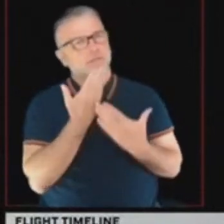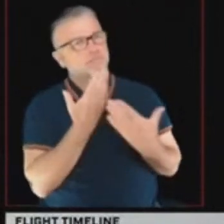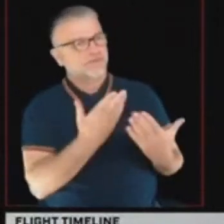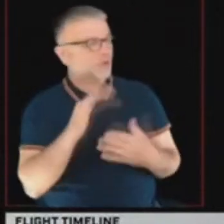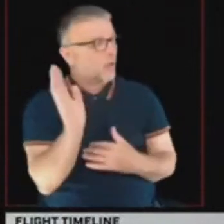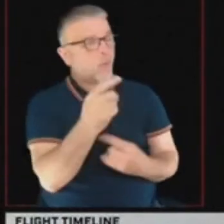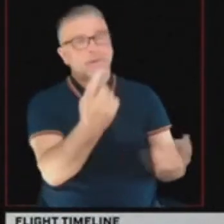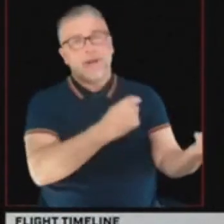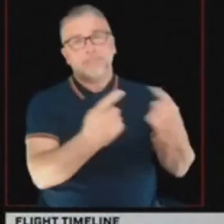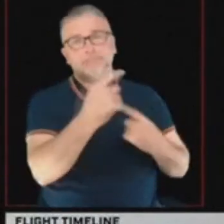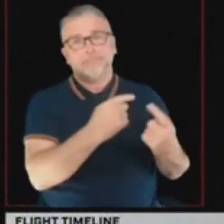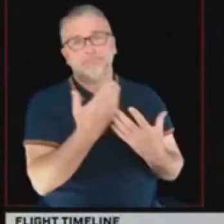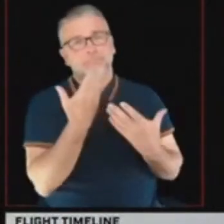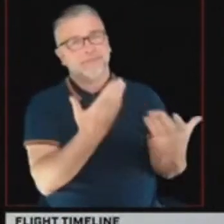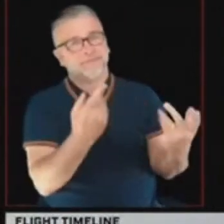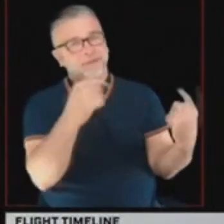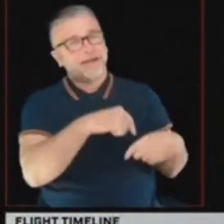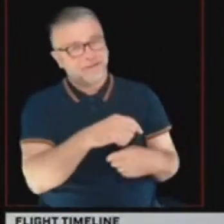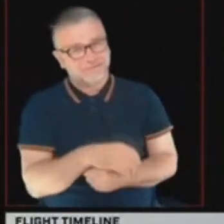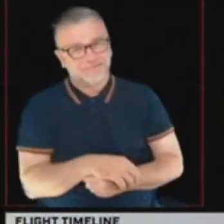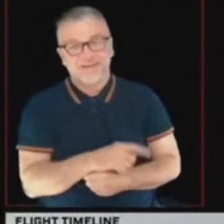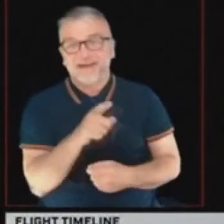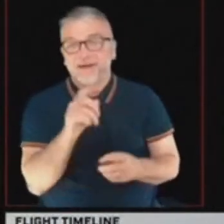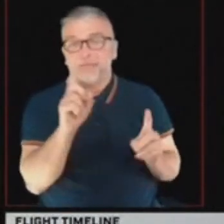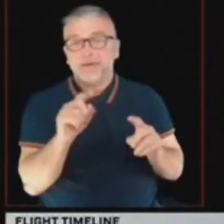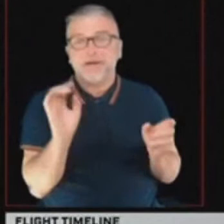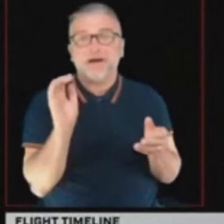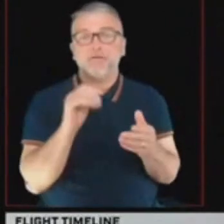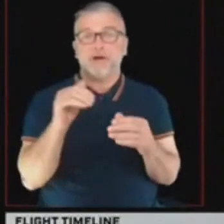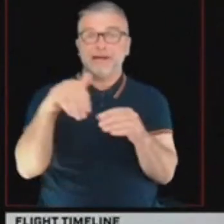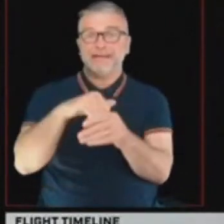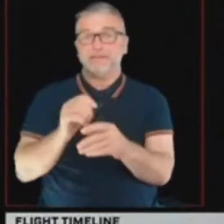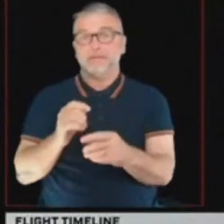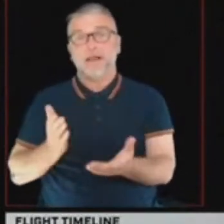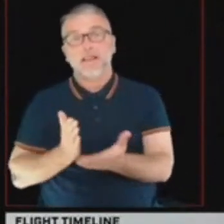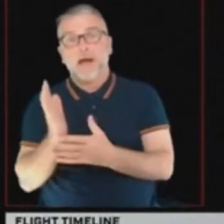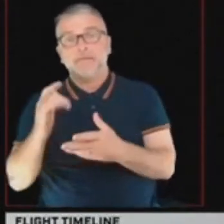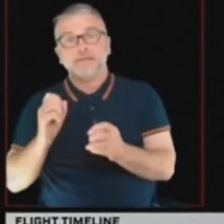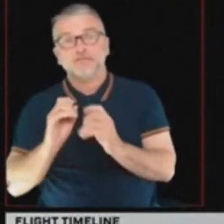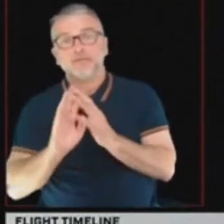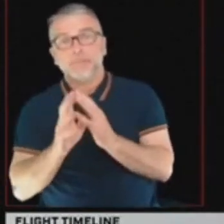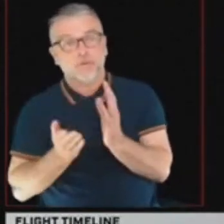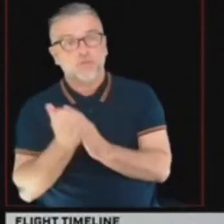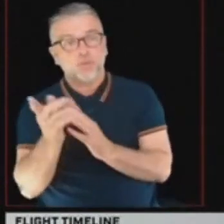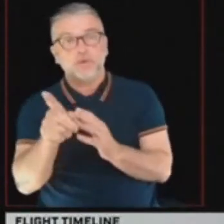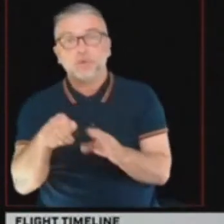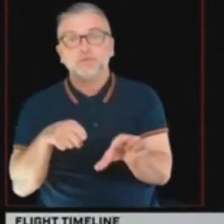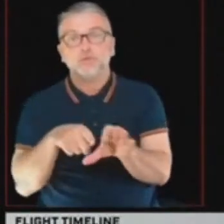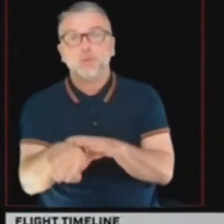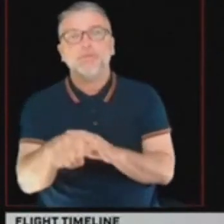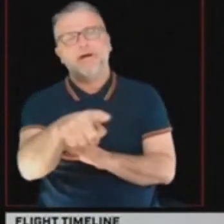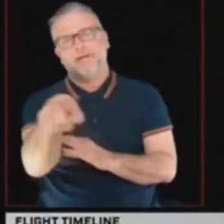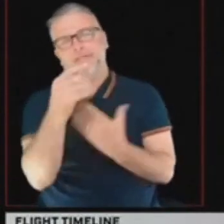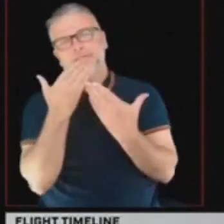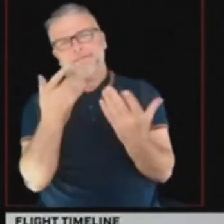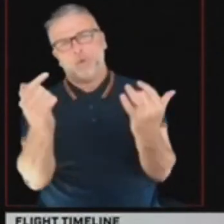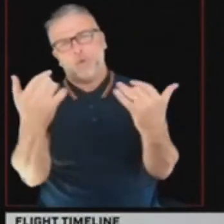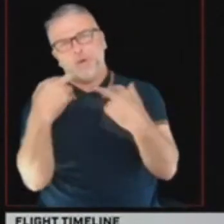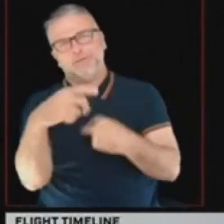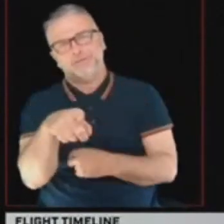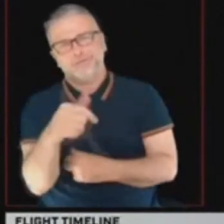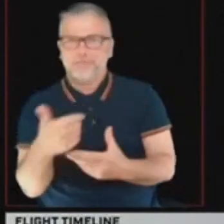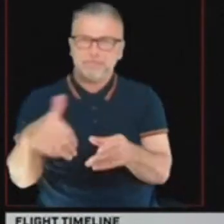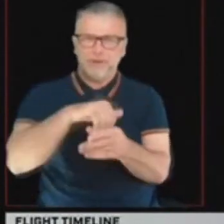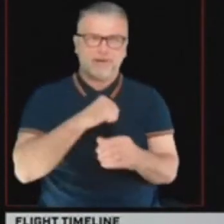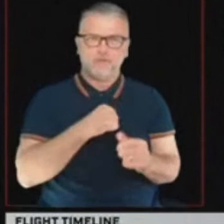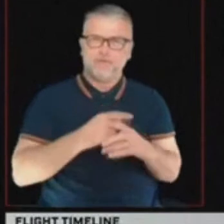here today, including those folks that have joined us on the live stream through YouTube. Thank you for being here and being part of this journey